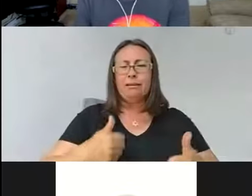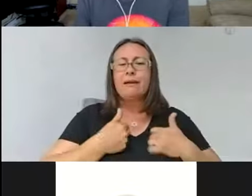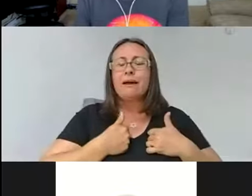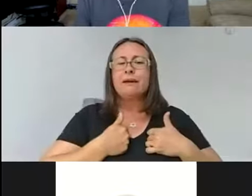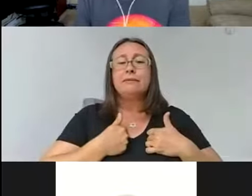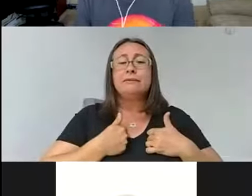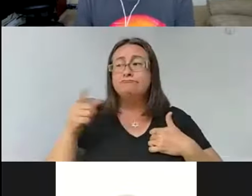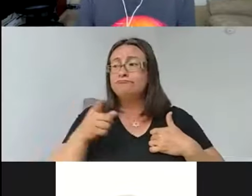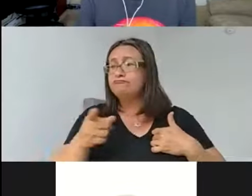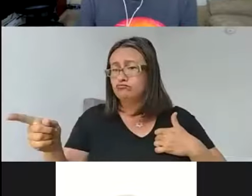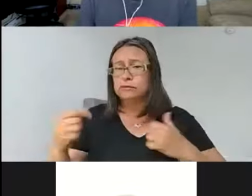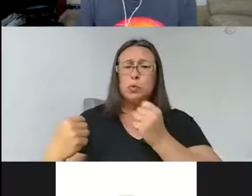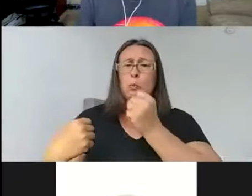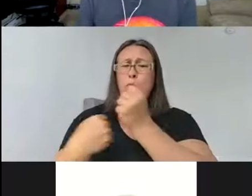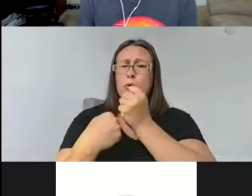as they were,